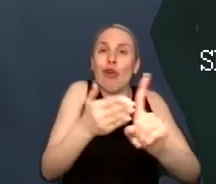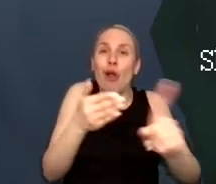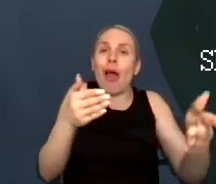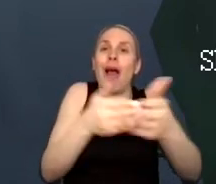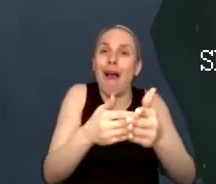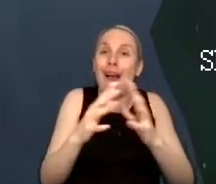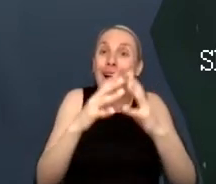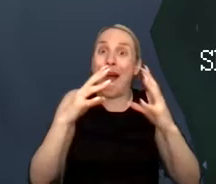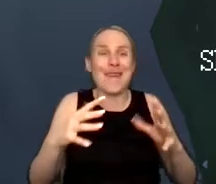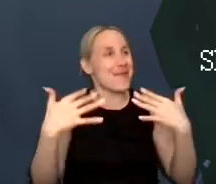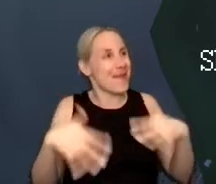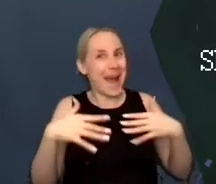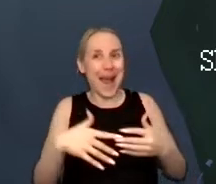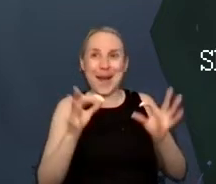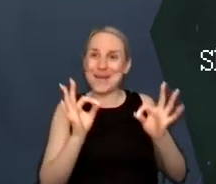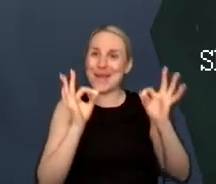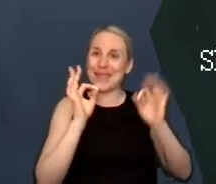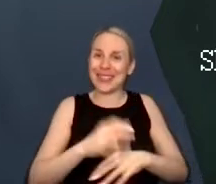command. Welcome.